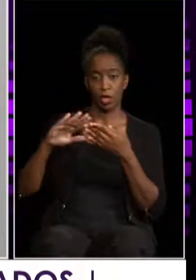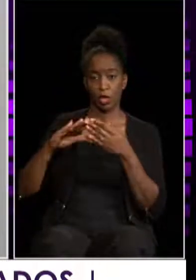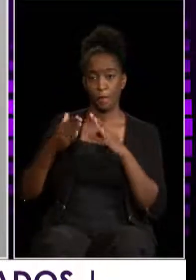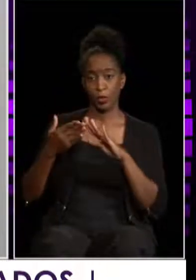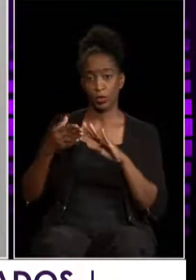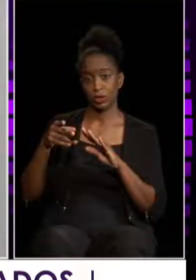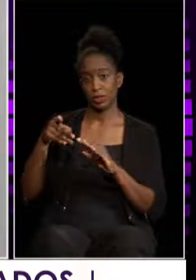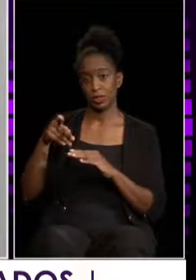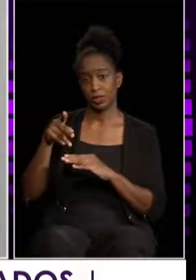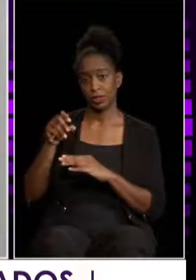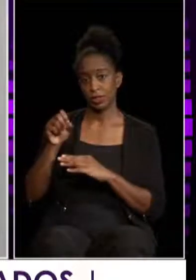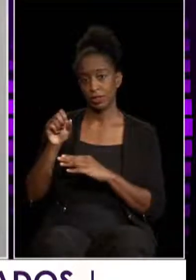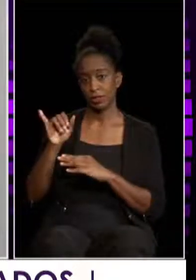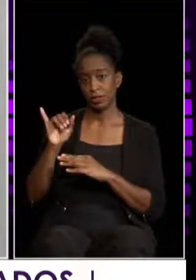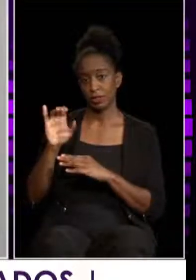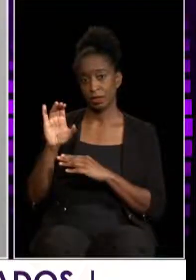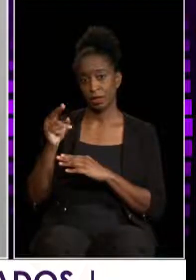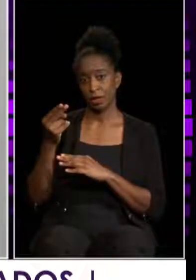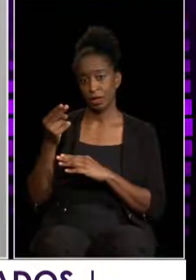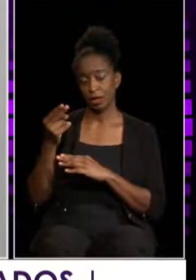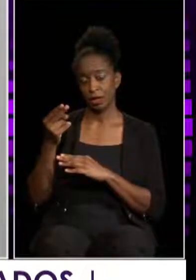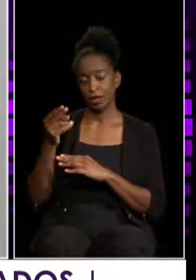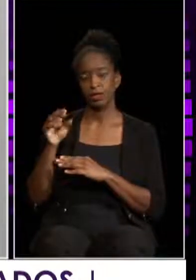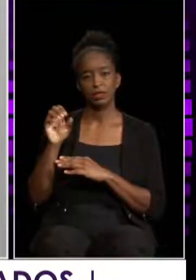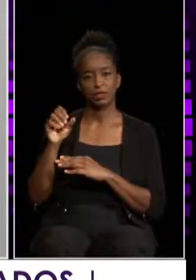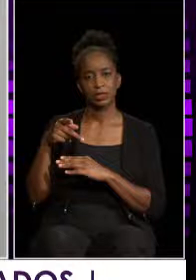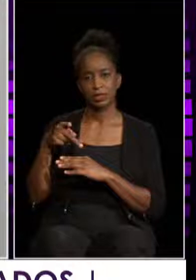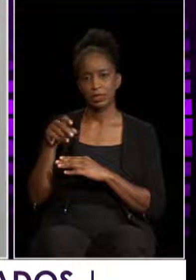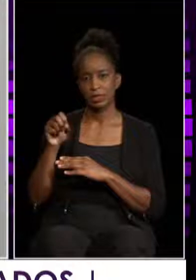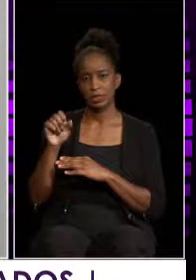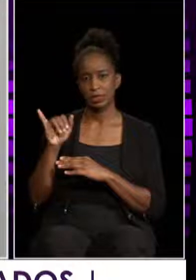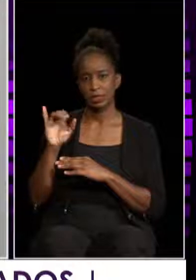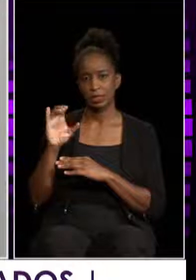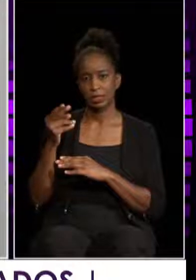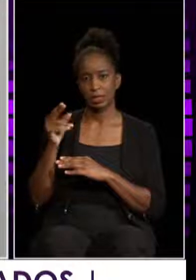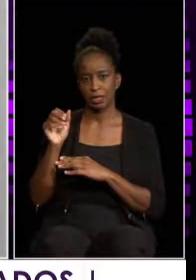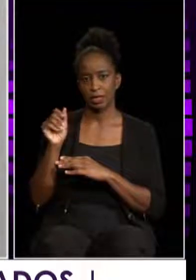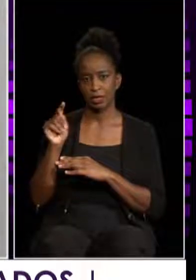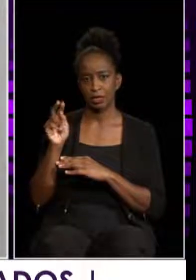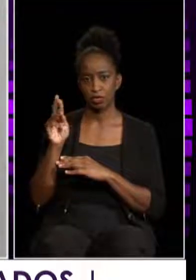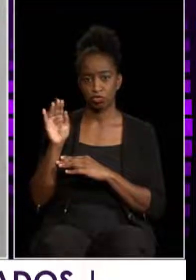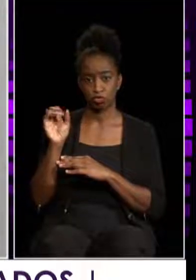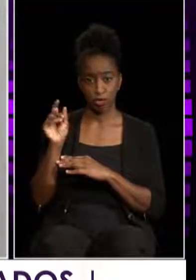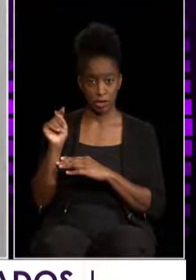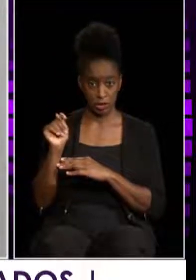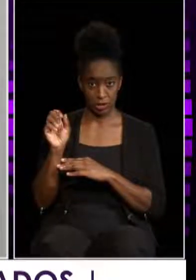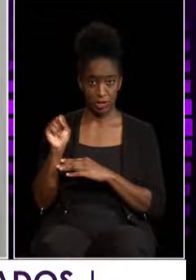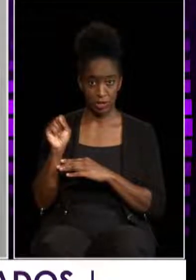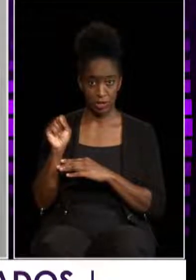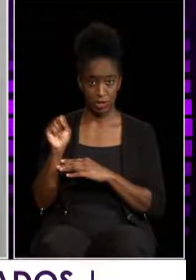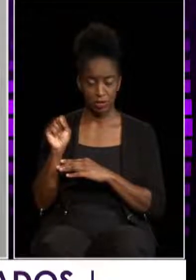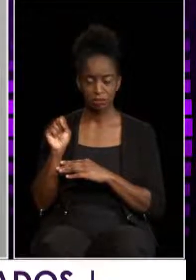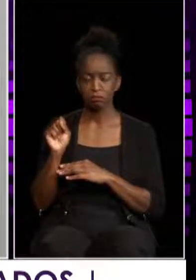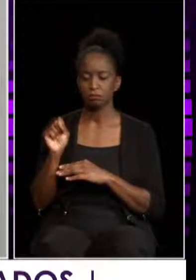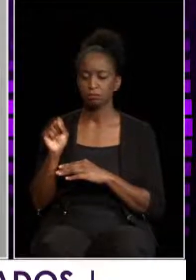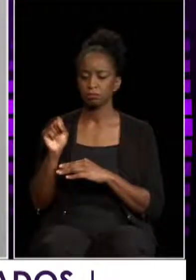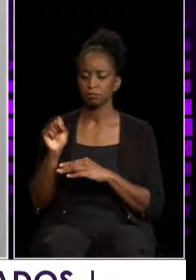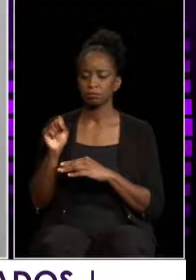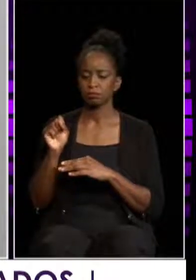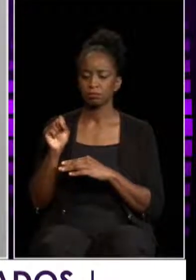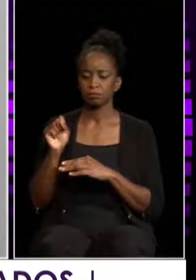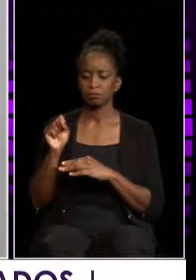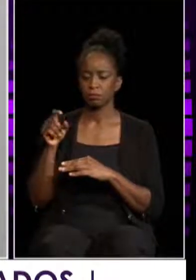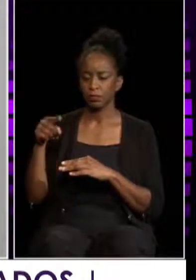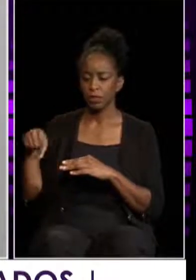an increase in presentation of persons with anxiety and depression generally. to their clinics. I do not